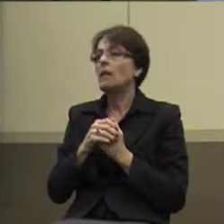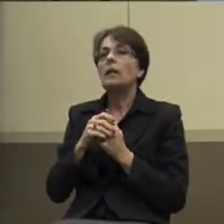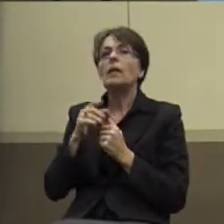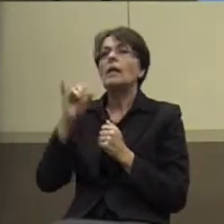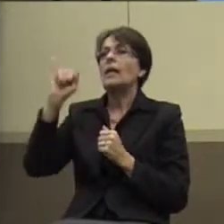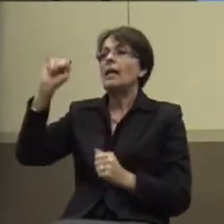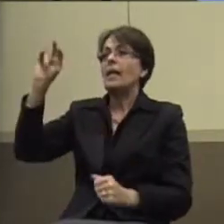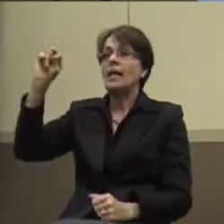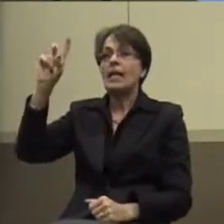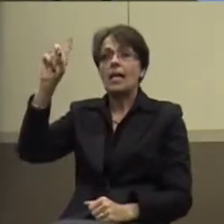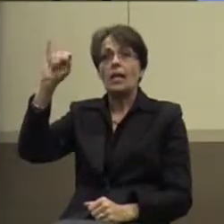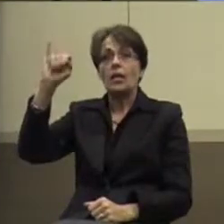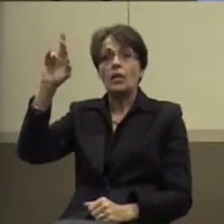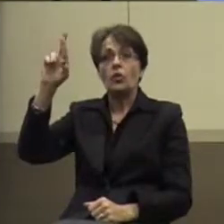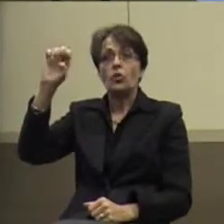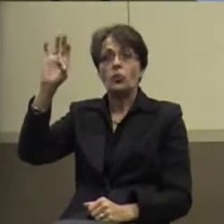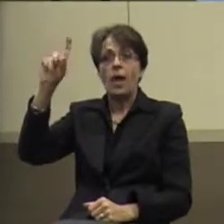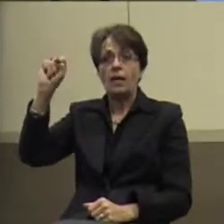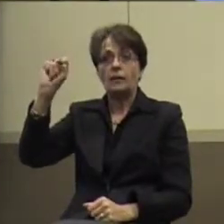FAST.